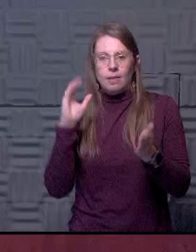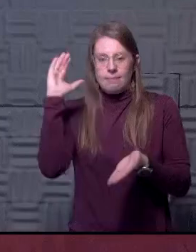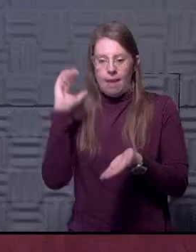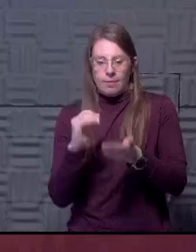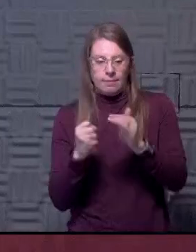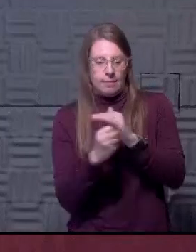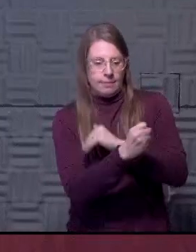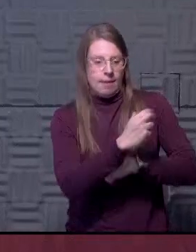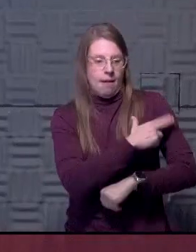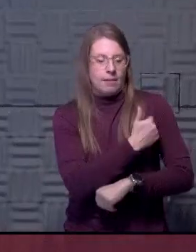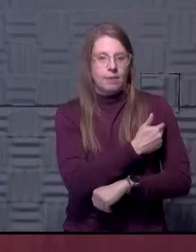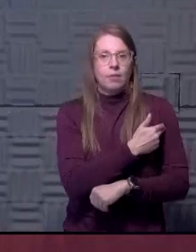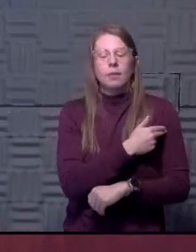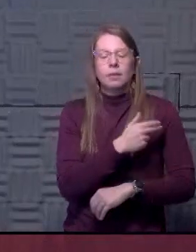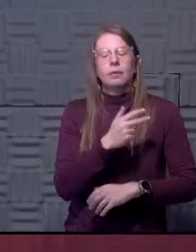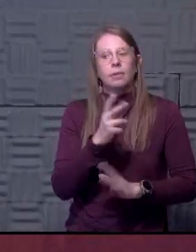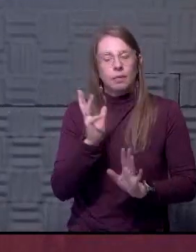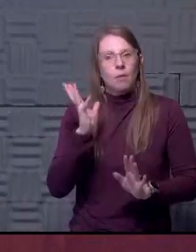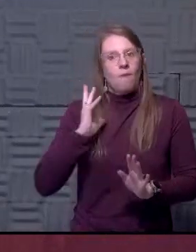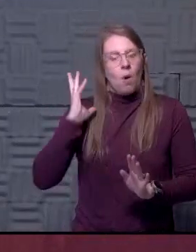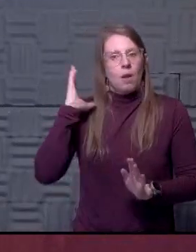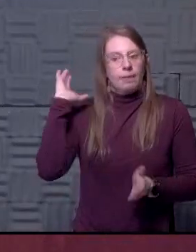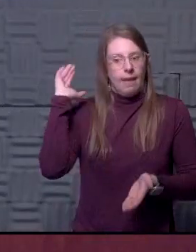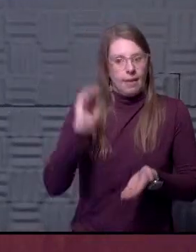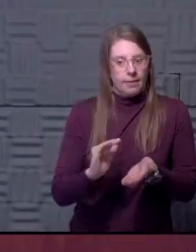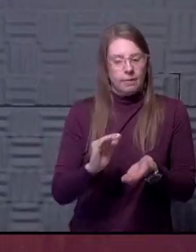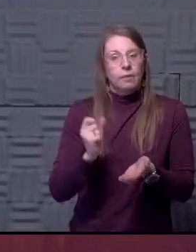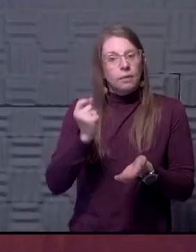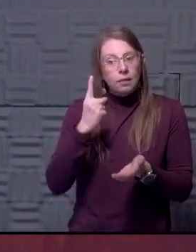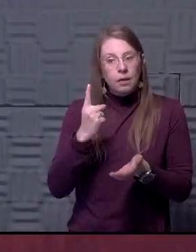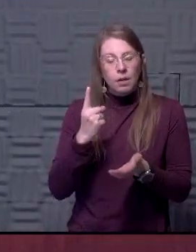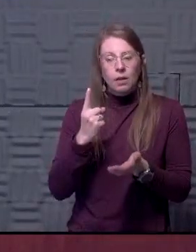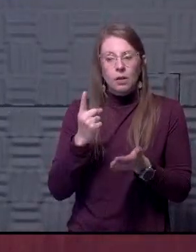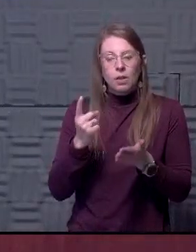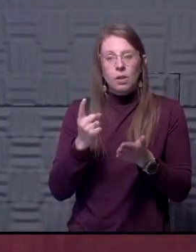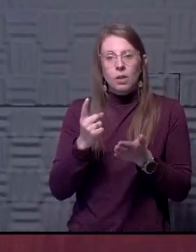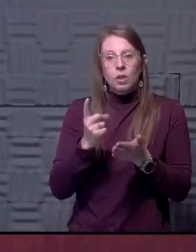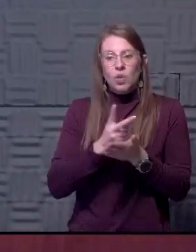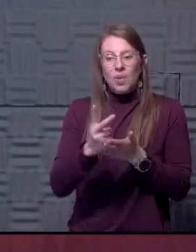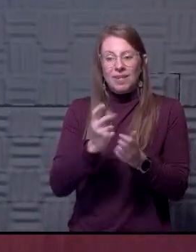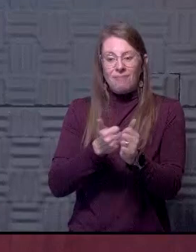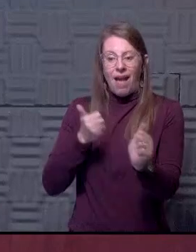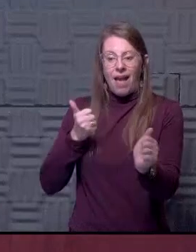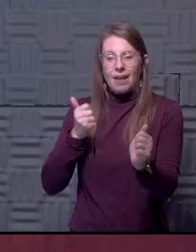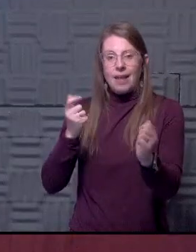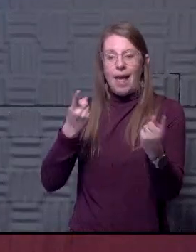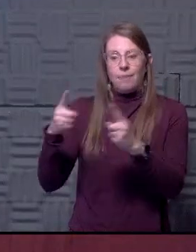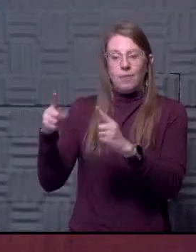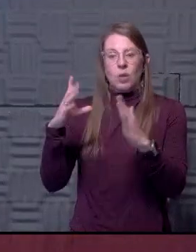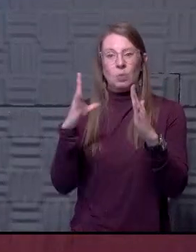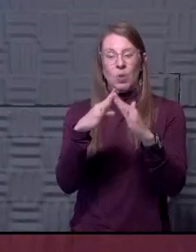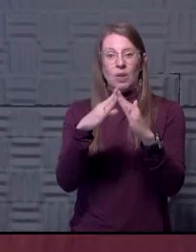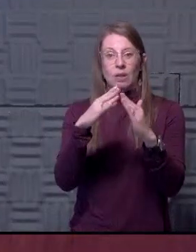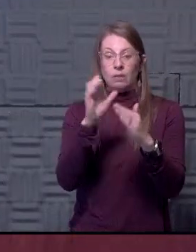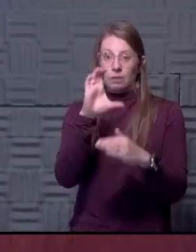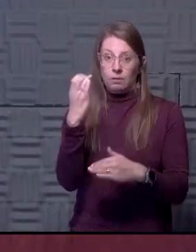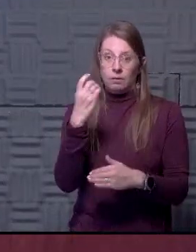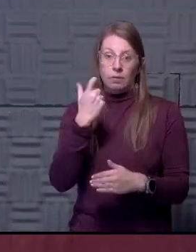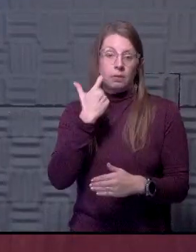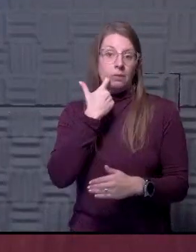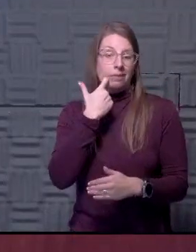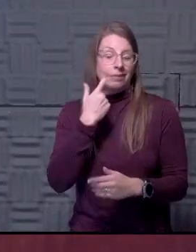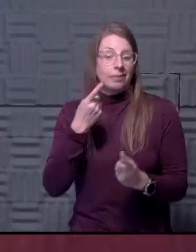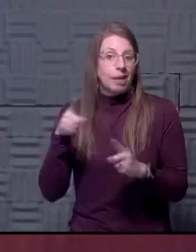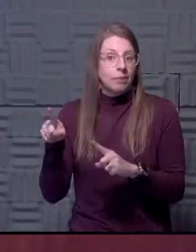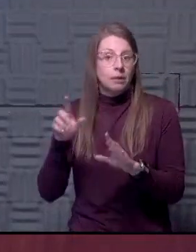hospital. There was less. Now remember, hospitalization's like 2 weeks behind what's going on in the community. Christmas just happened, so I want you to be